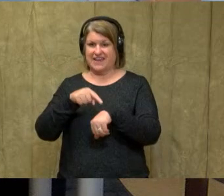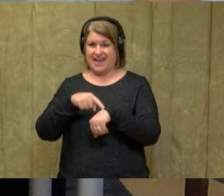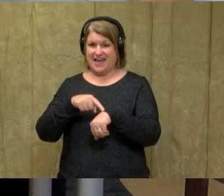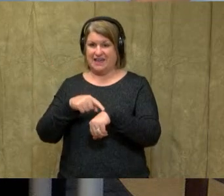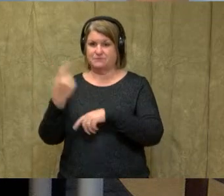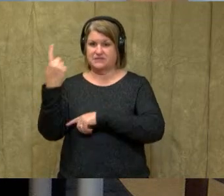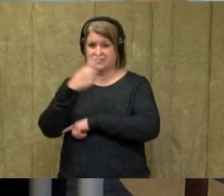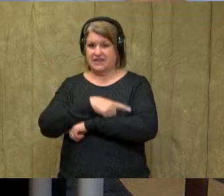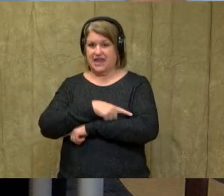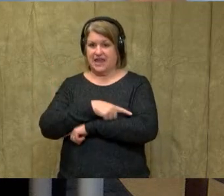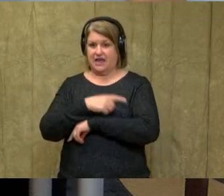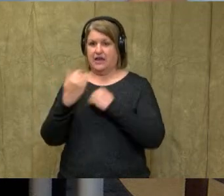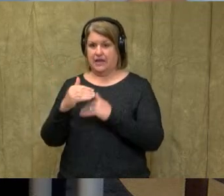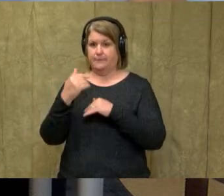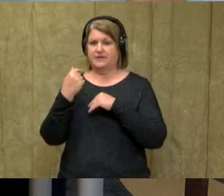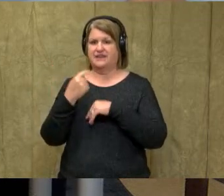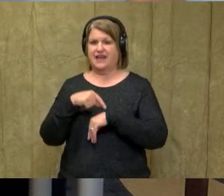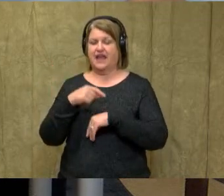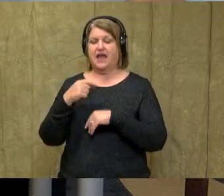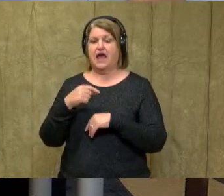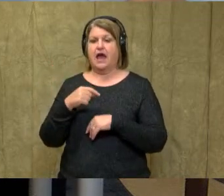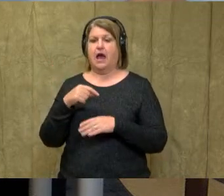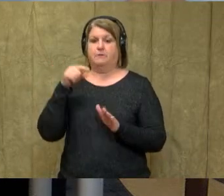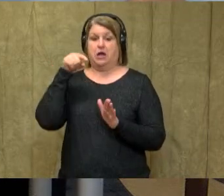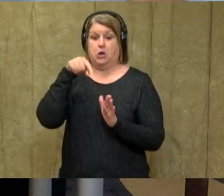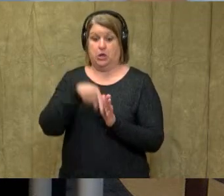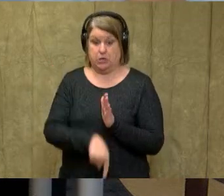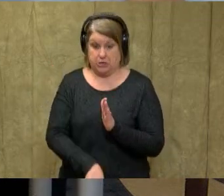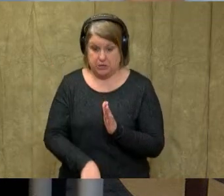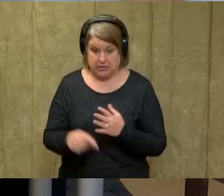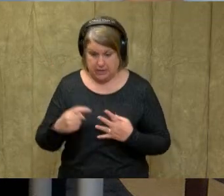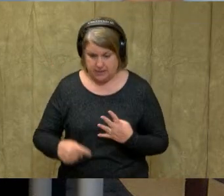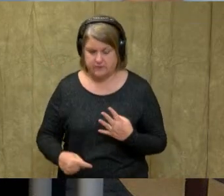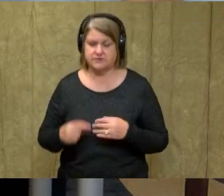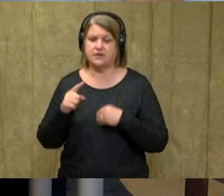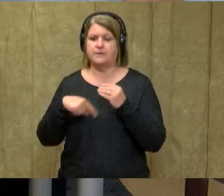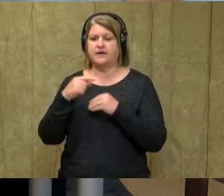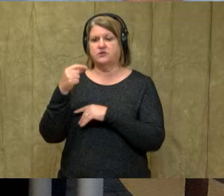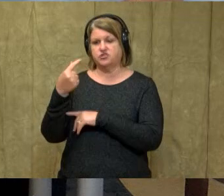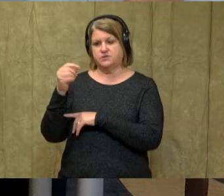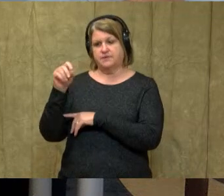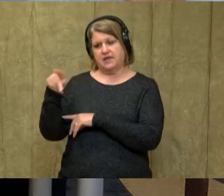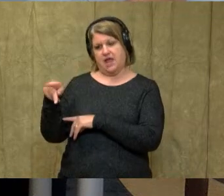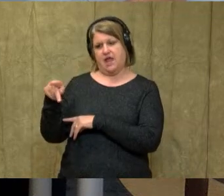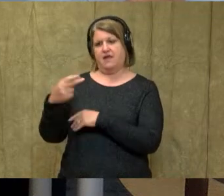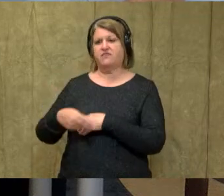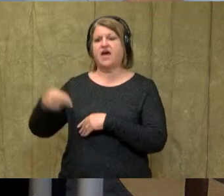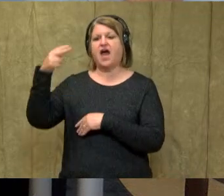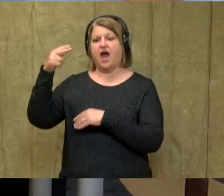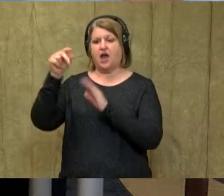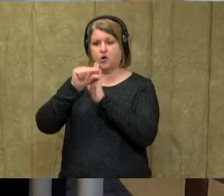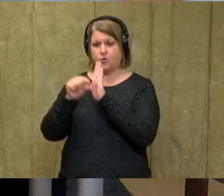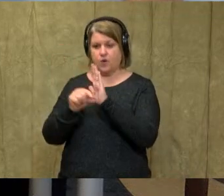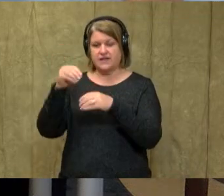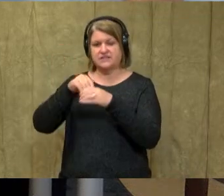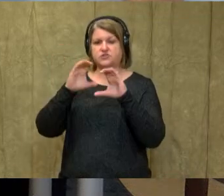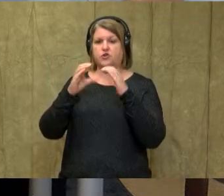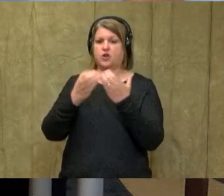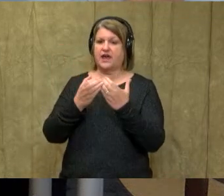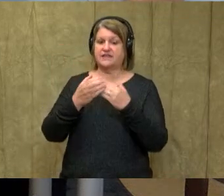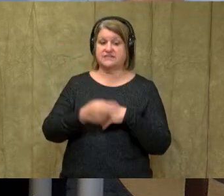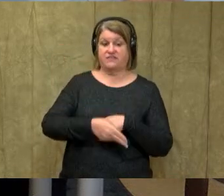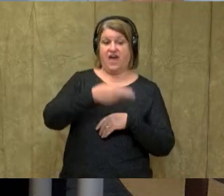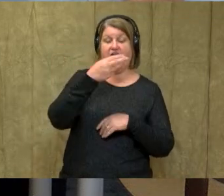I won't dive deep into GPA, but just know this. The higher your grades in your courses, the higher your GPA.